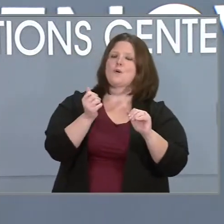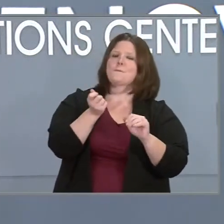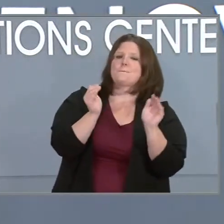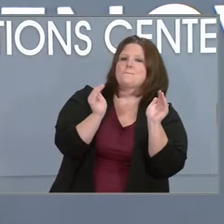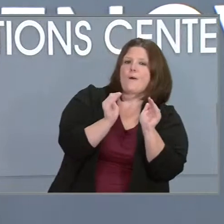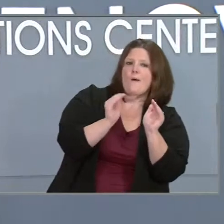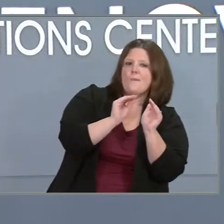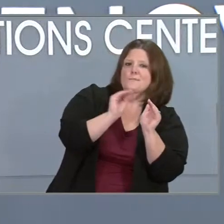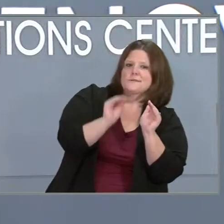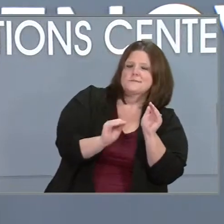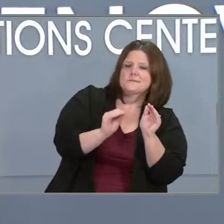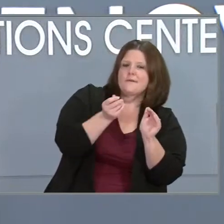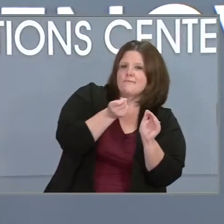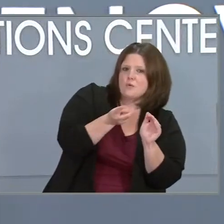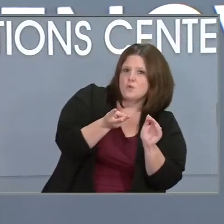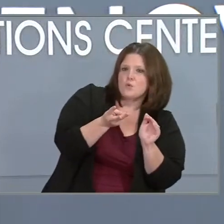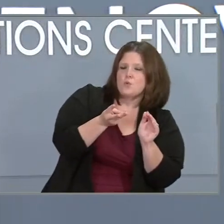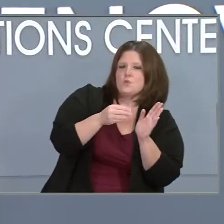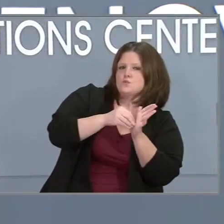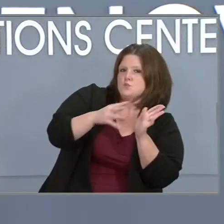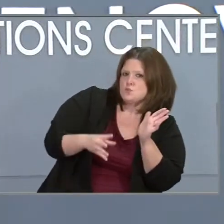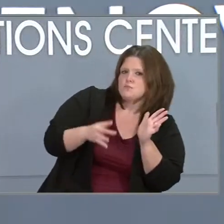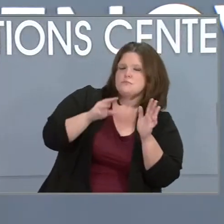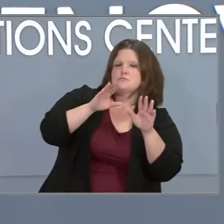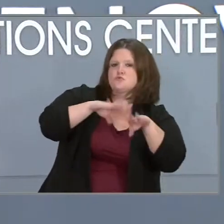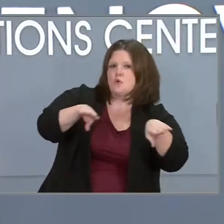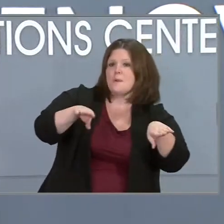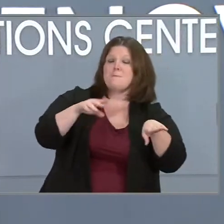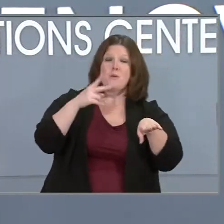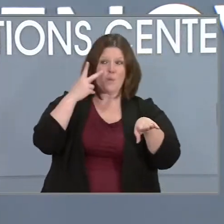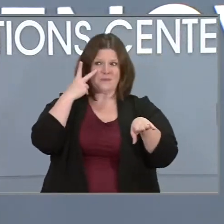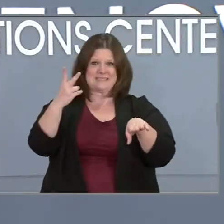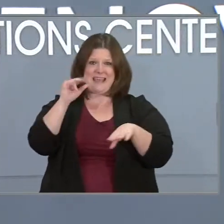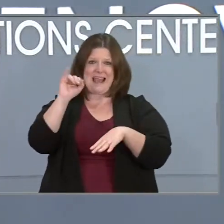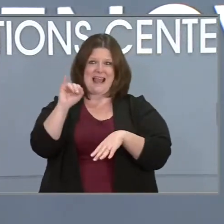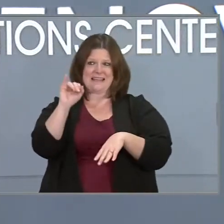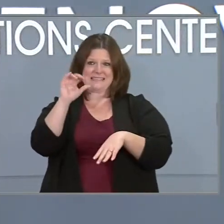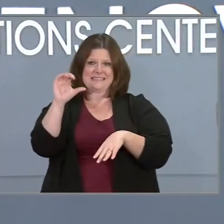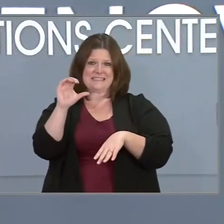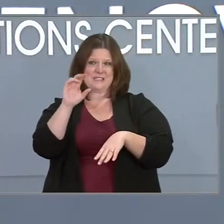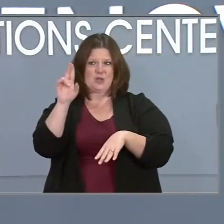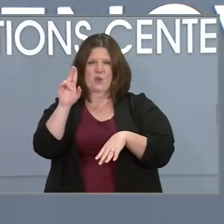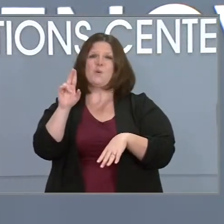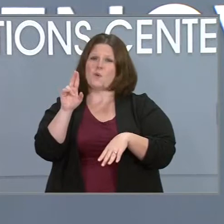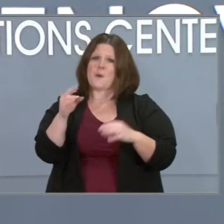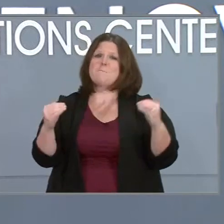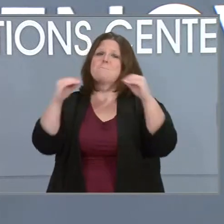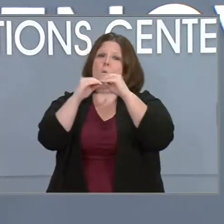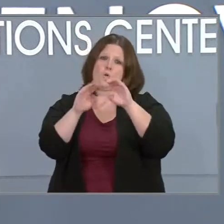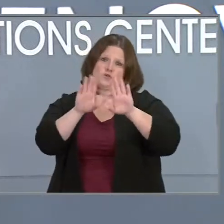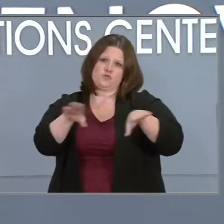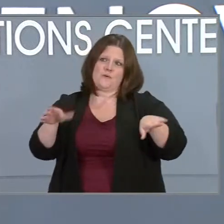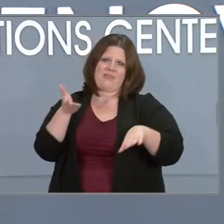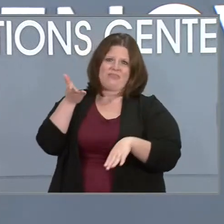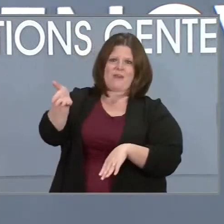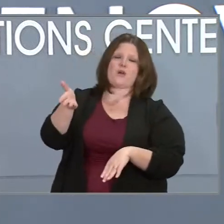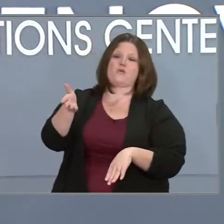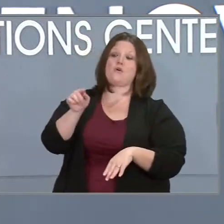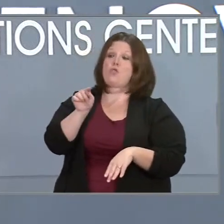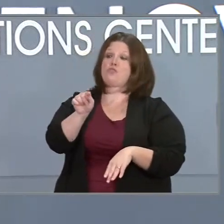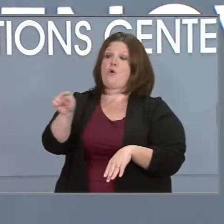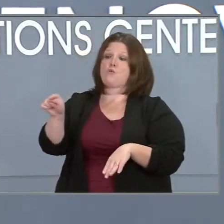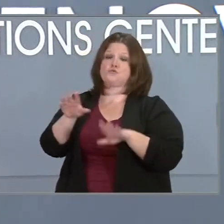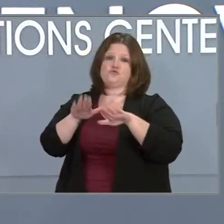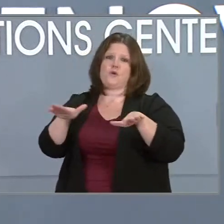are children, but we are definitely seeing more children in the needing ICU level care. And it's particularly those children that likely have